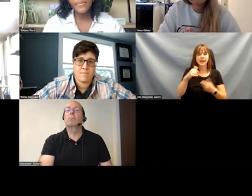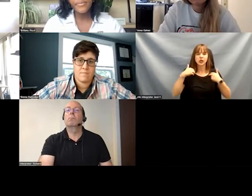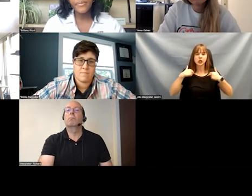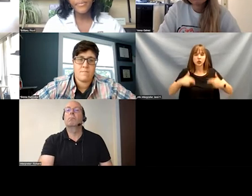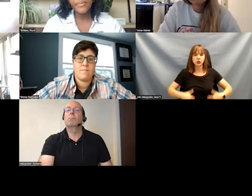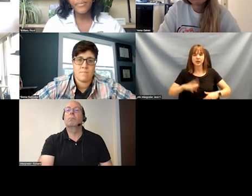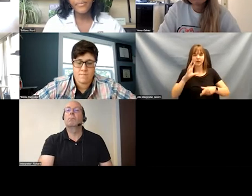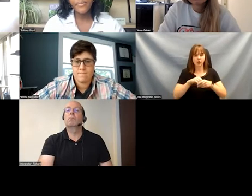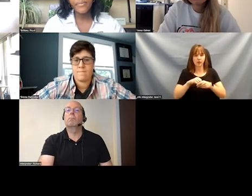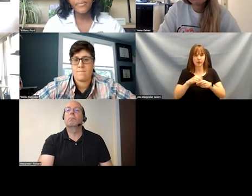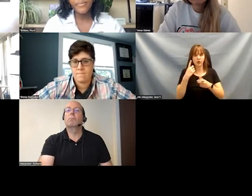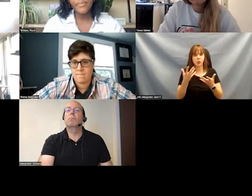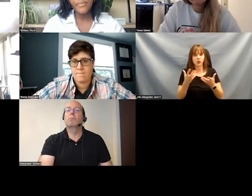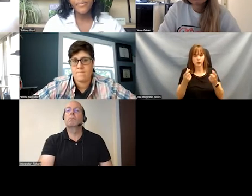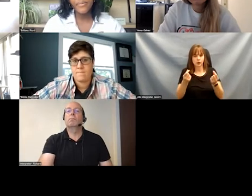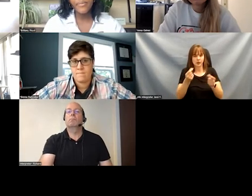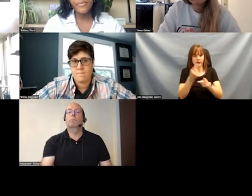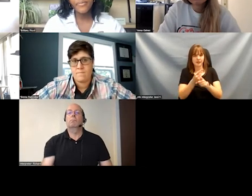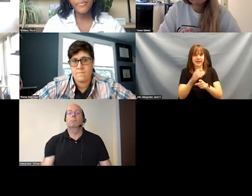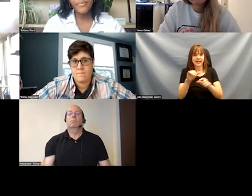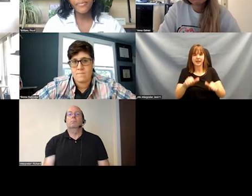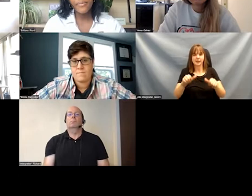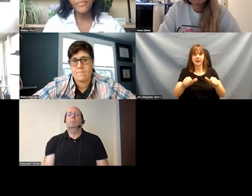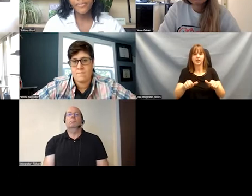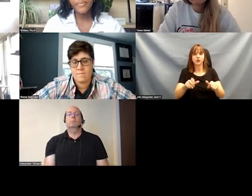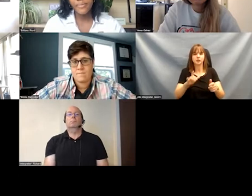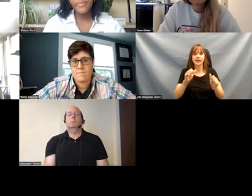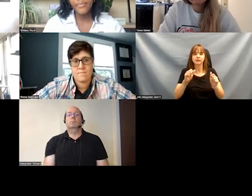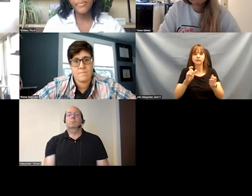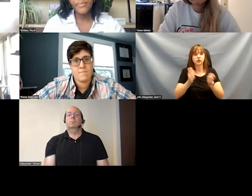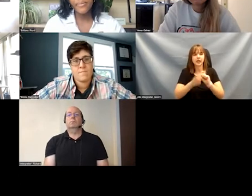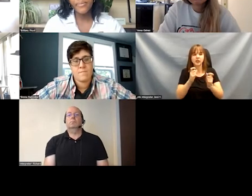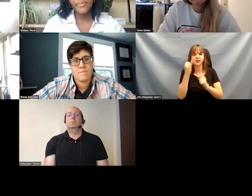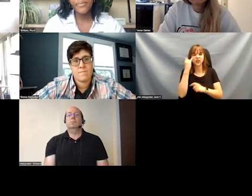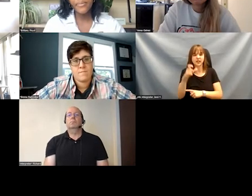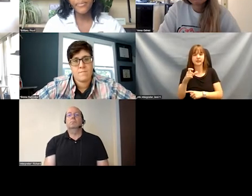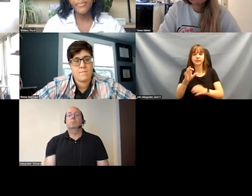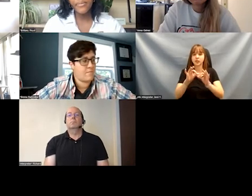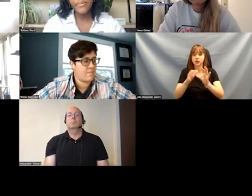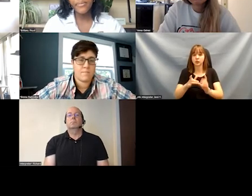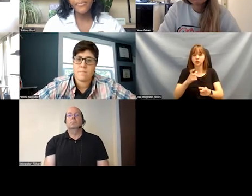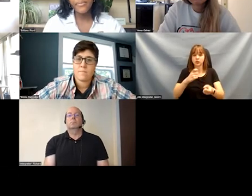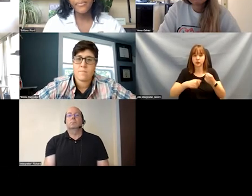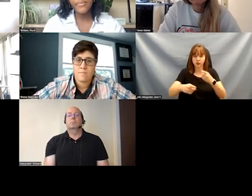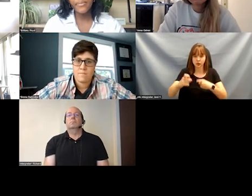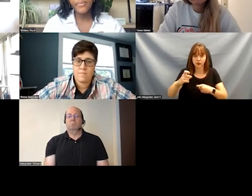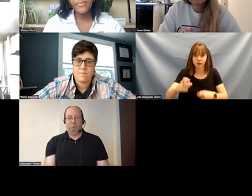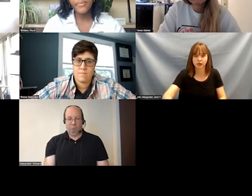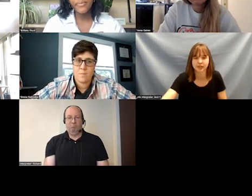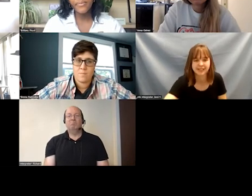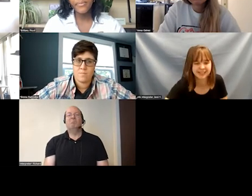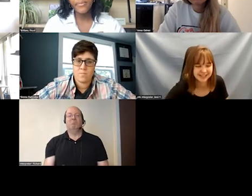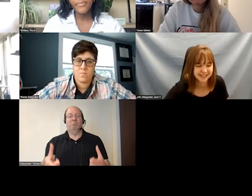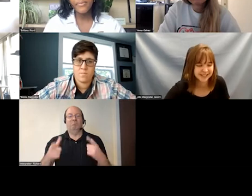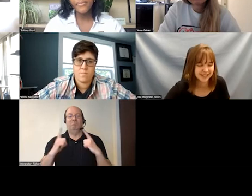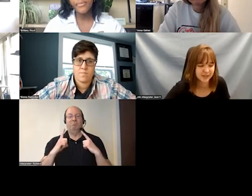you're doing, and also having the ability to be agile as well. Sounds like these are really important skills to develop. I'm